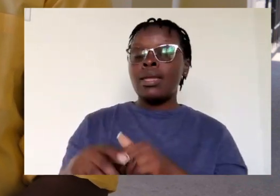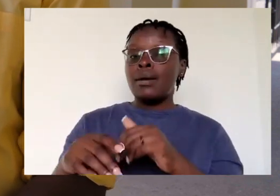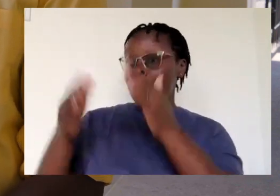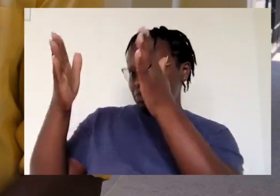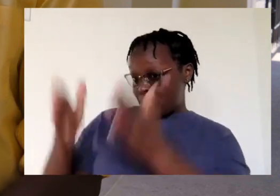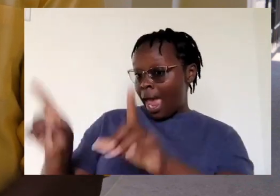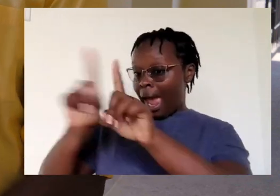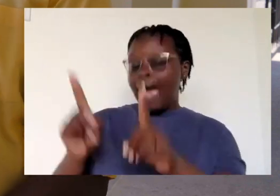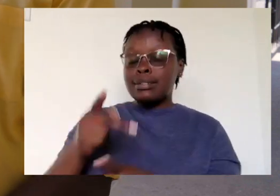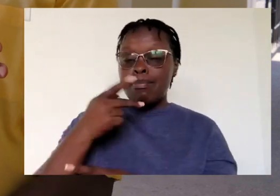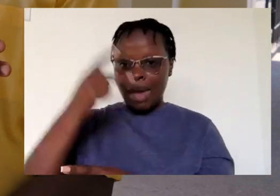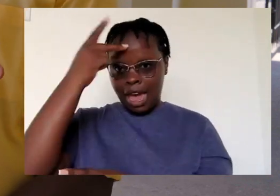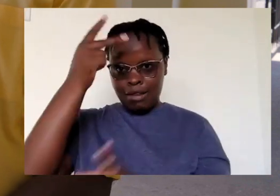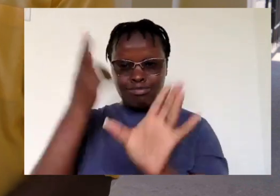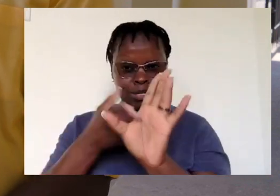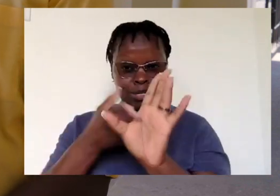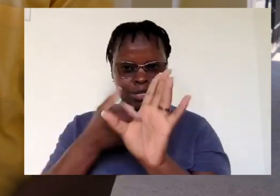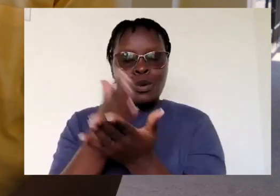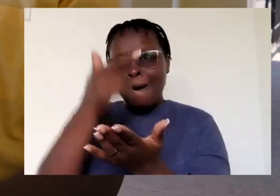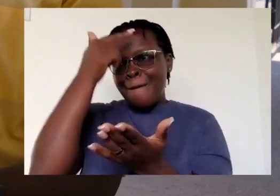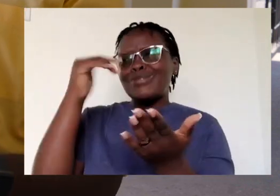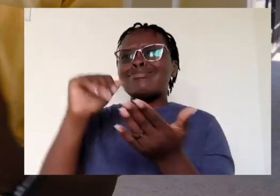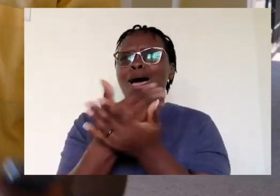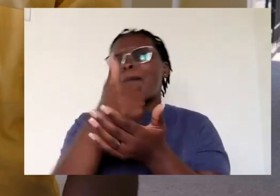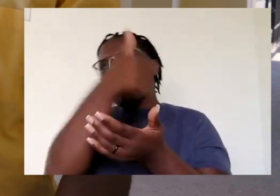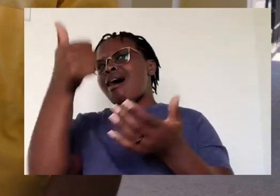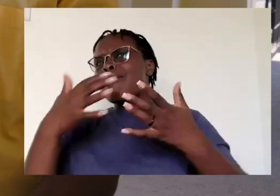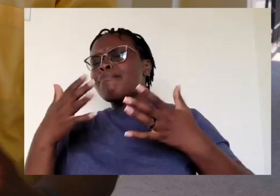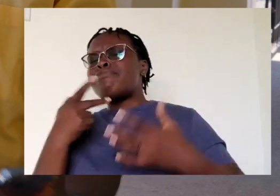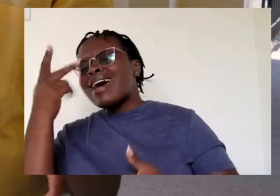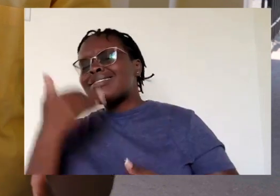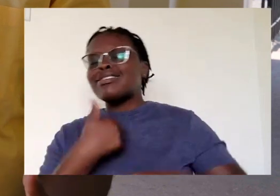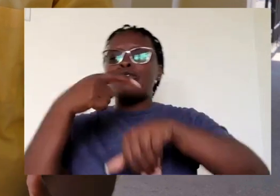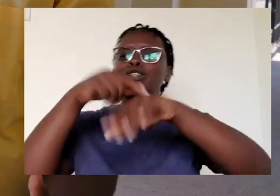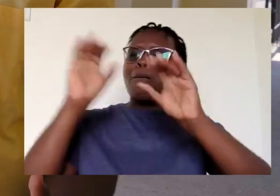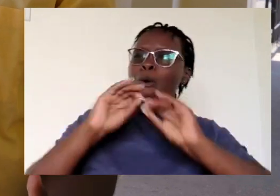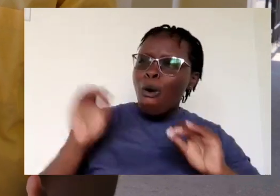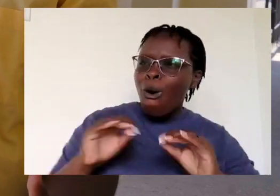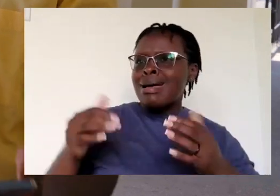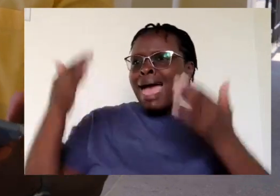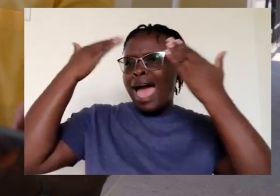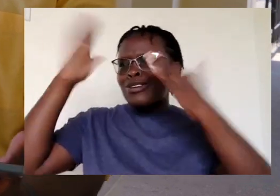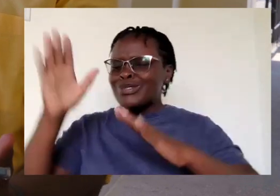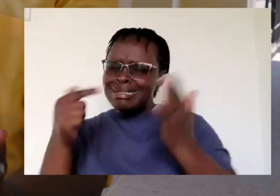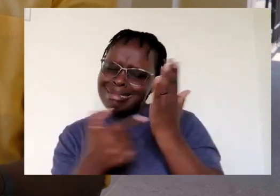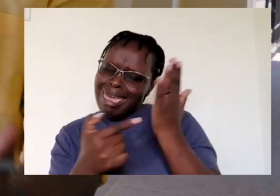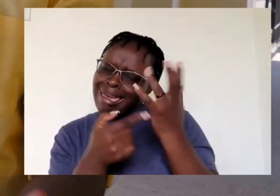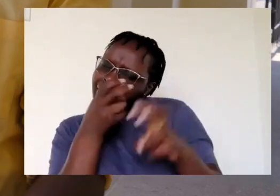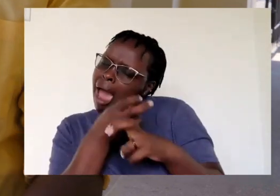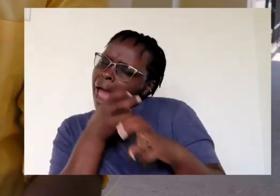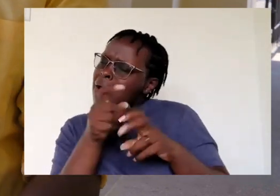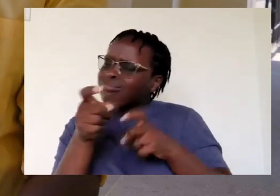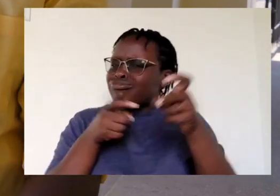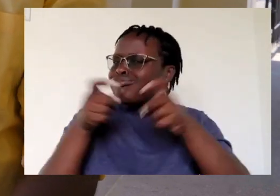in tech, but there are others who are not necessarily, maybe because of time, but they also don't know how to, take advantage of